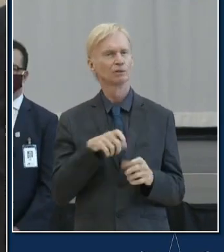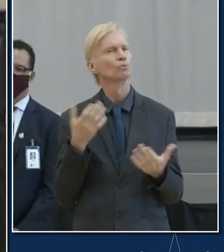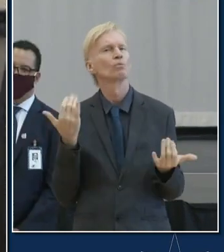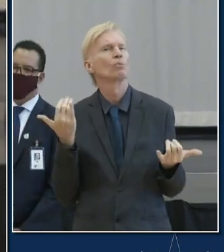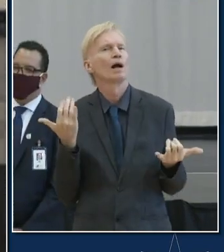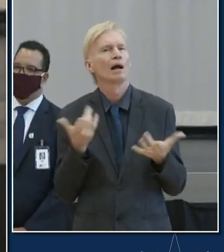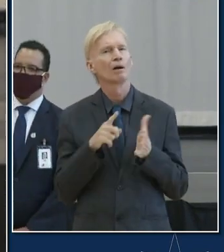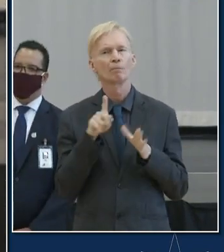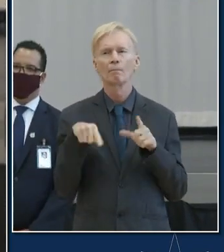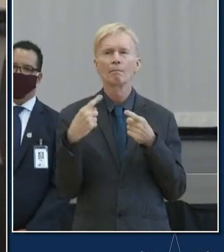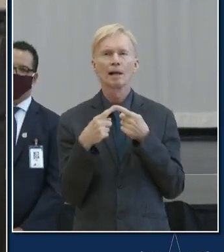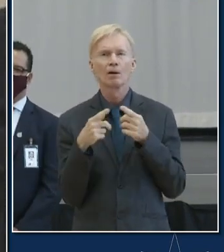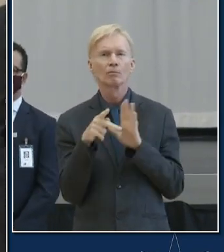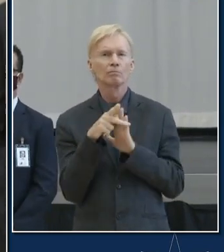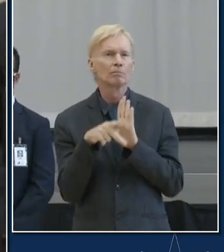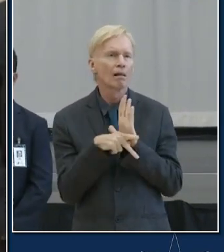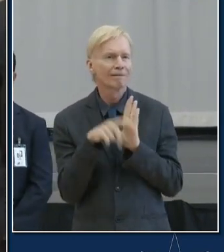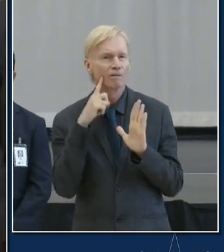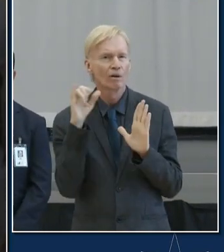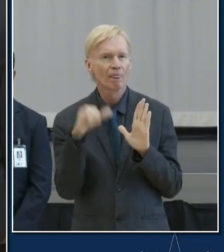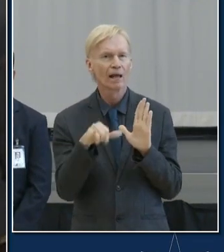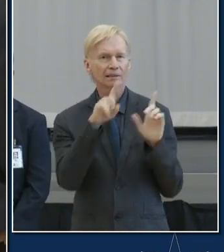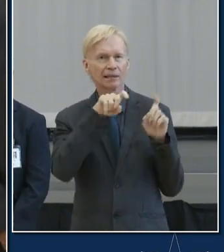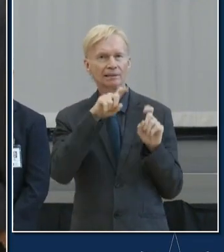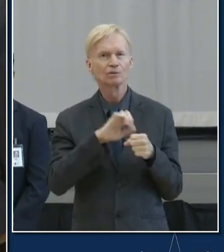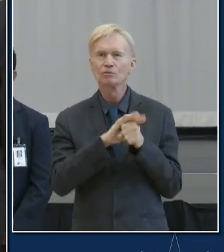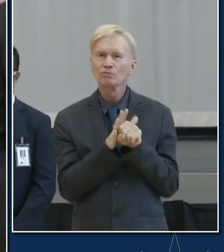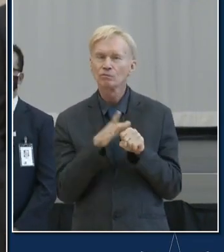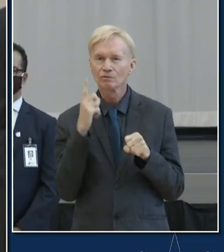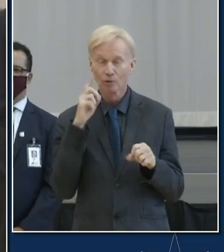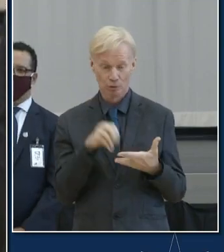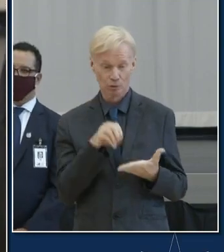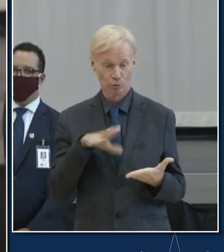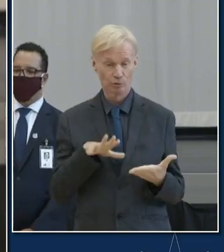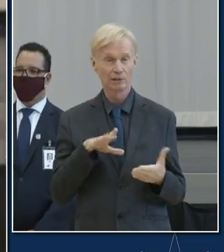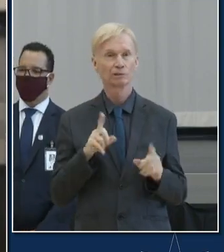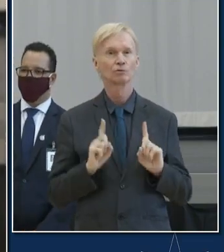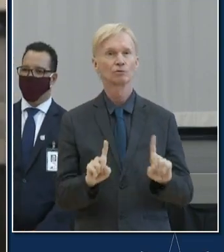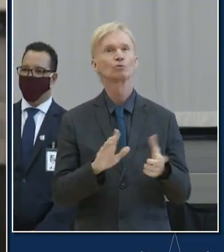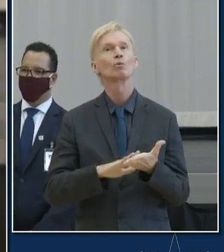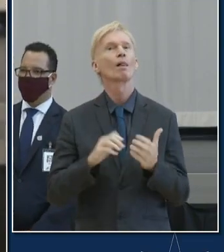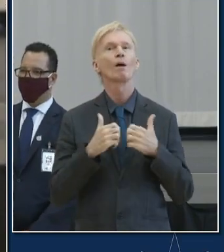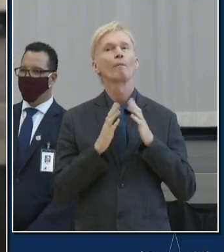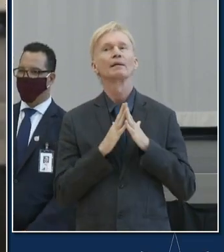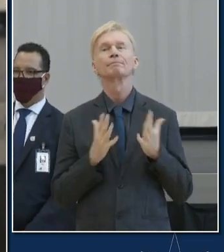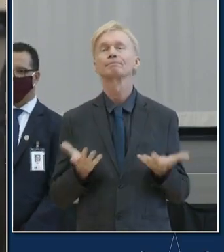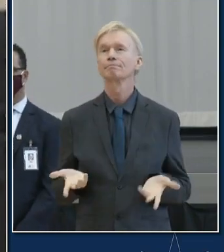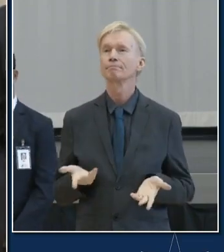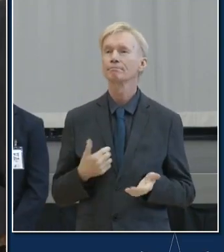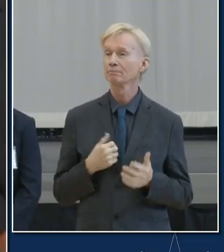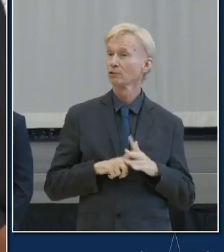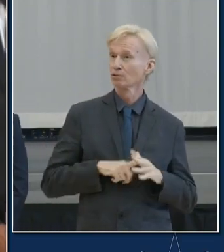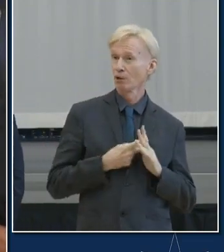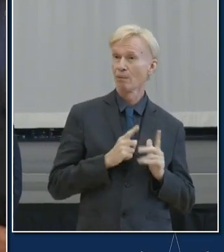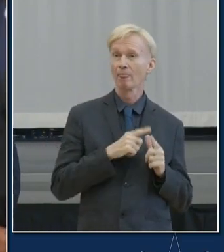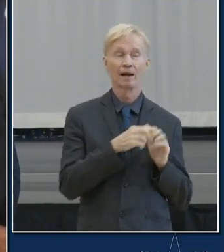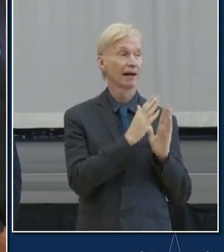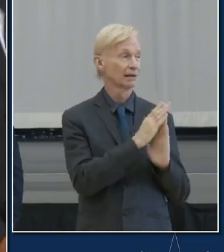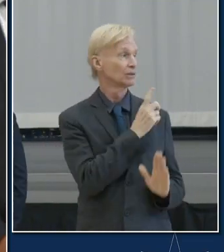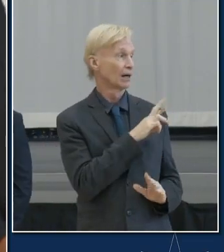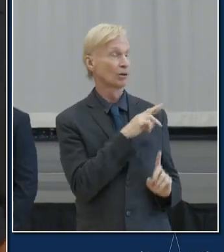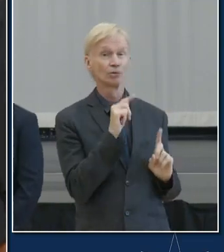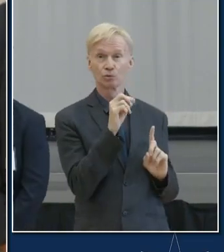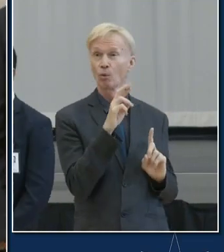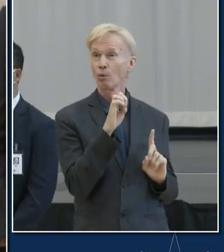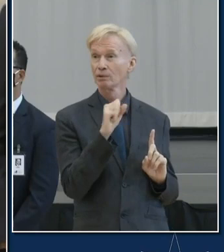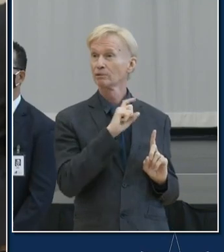what's going on. What is the plan for testing students when school resumes? Well, I'll start and then I'll ask Dr. Torres